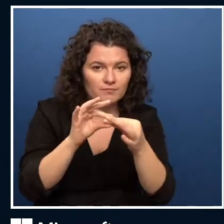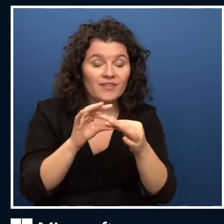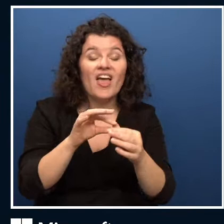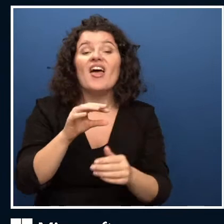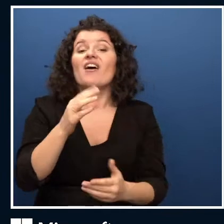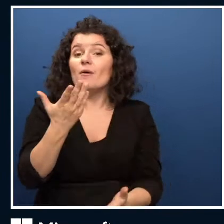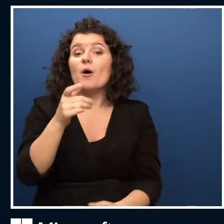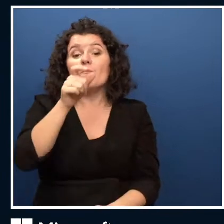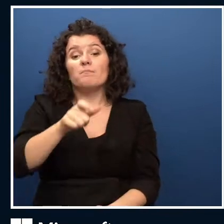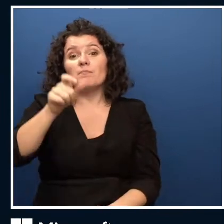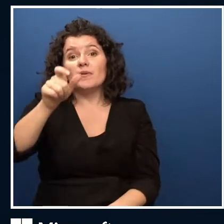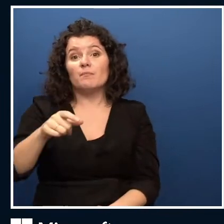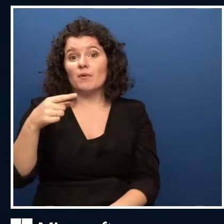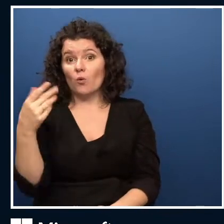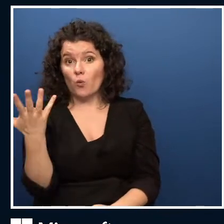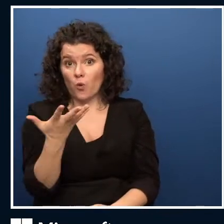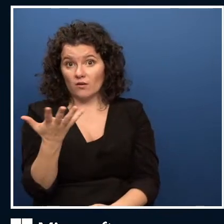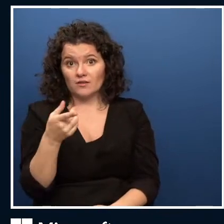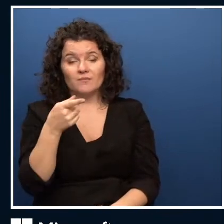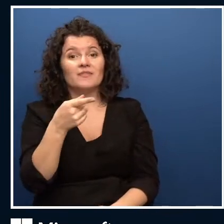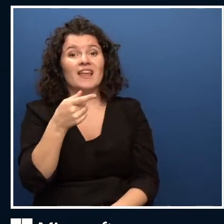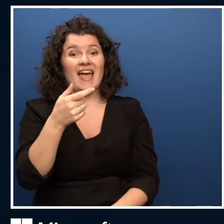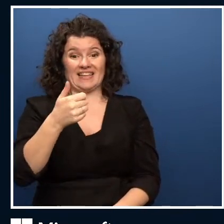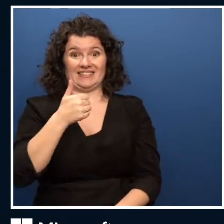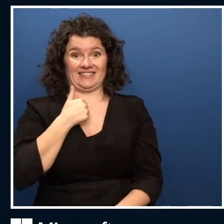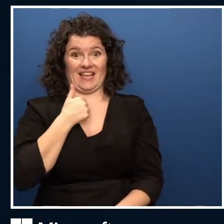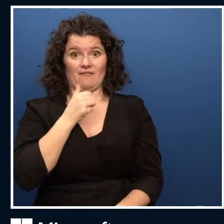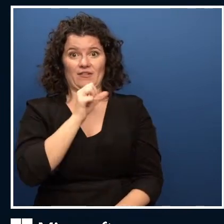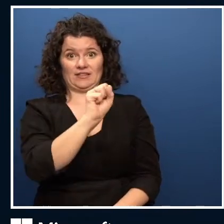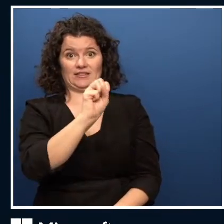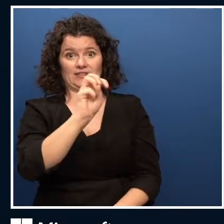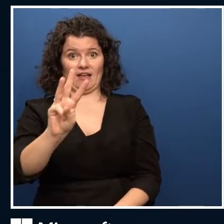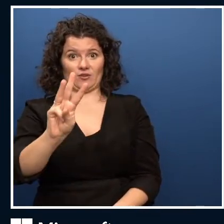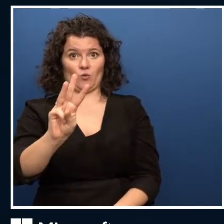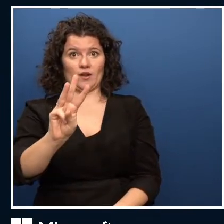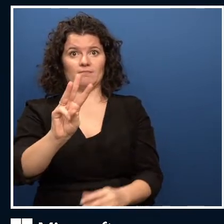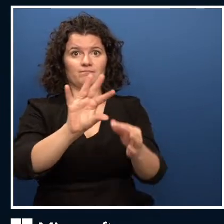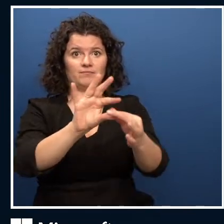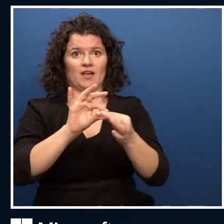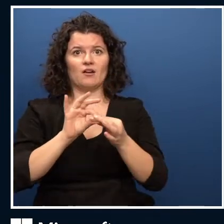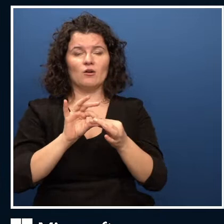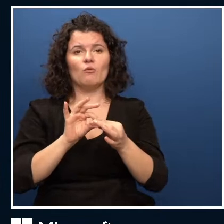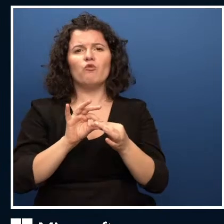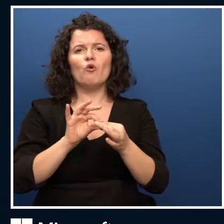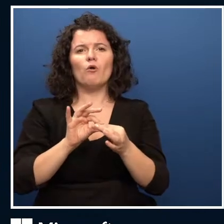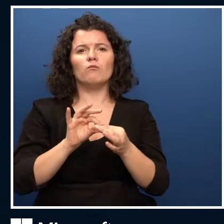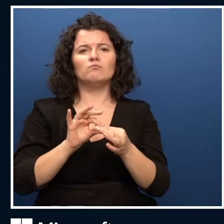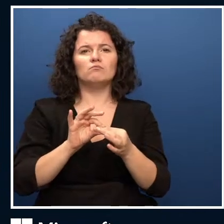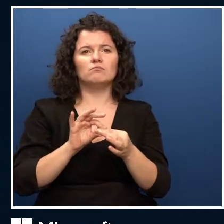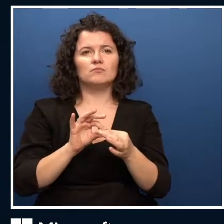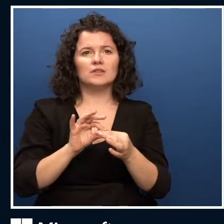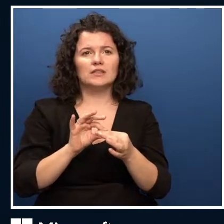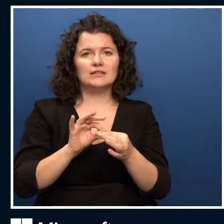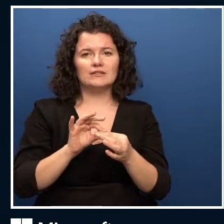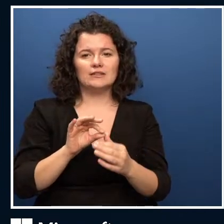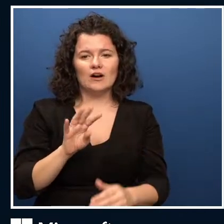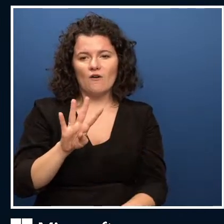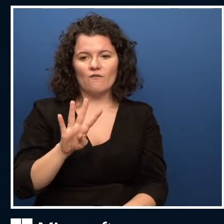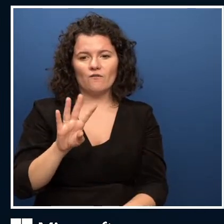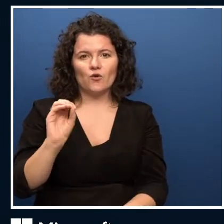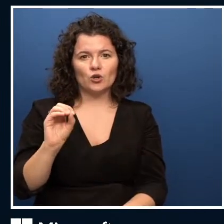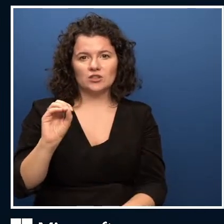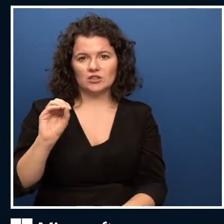deploy a software with just a 40 kb of capacity on the chipset, which is actually a great leap in the